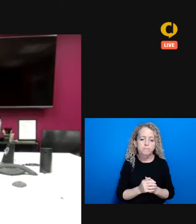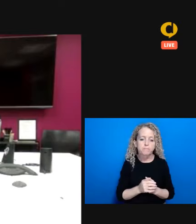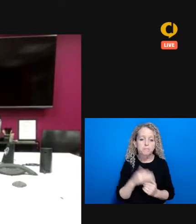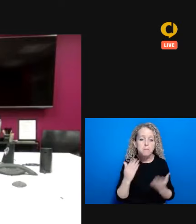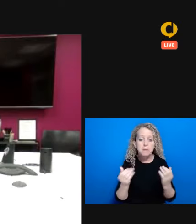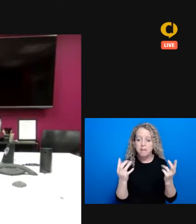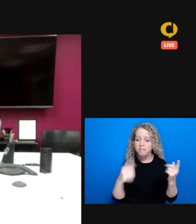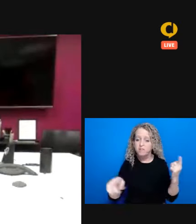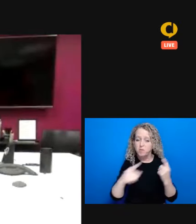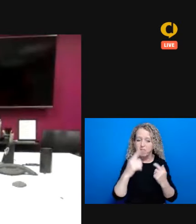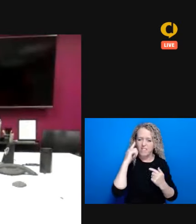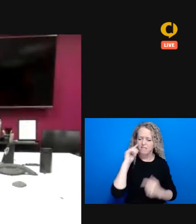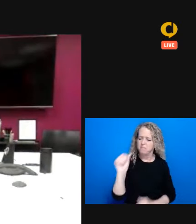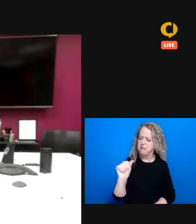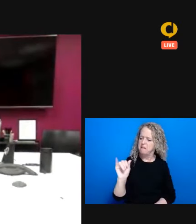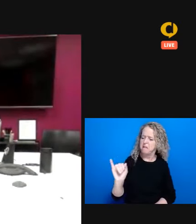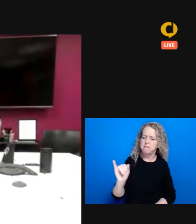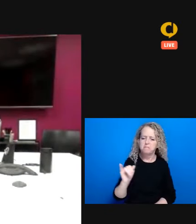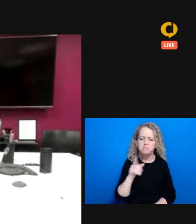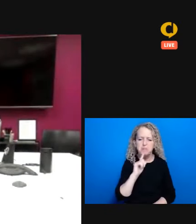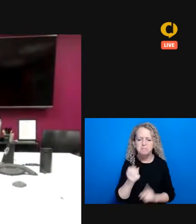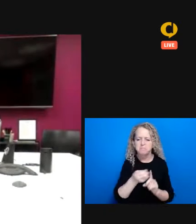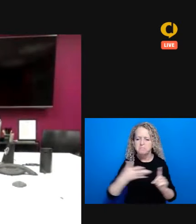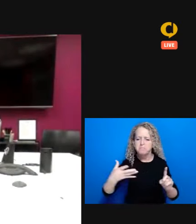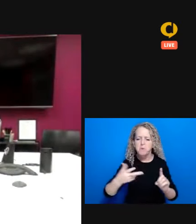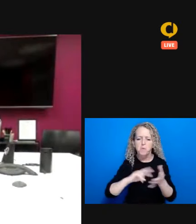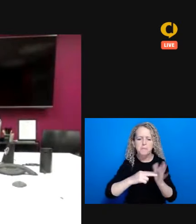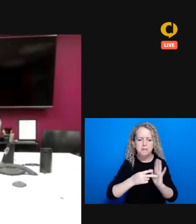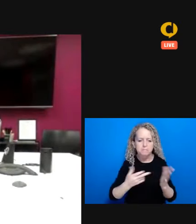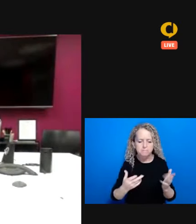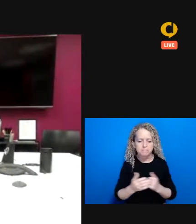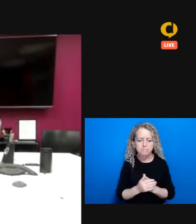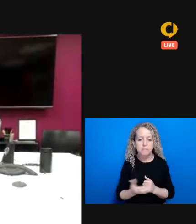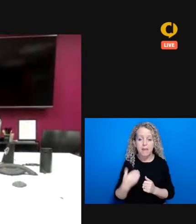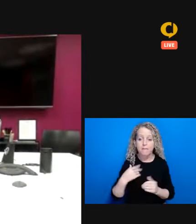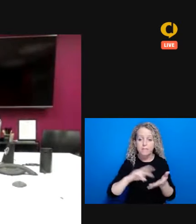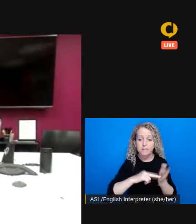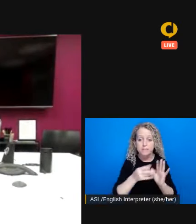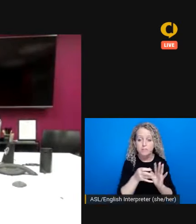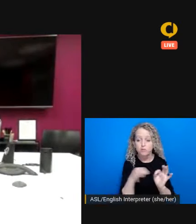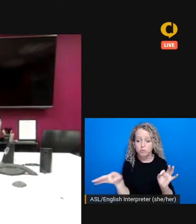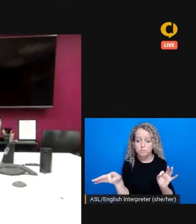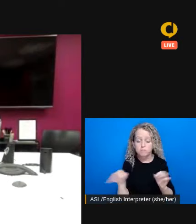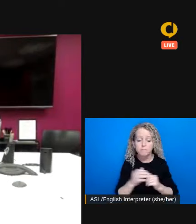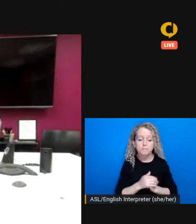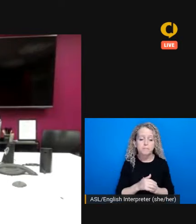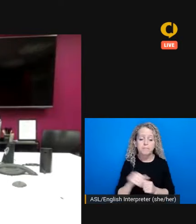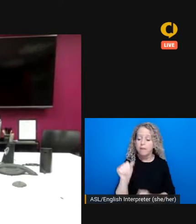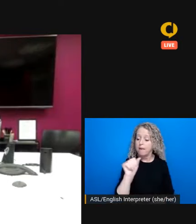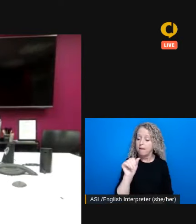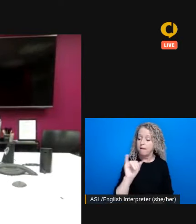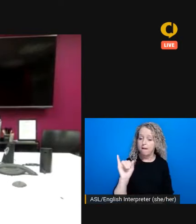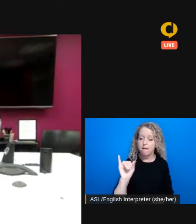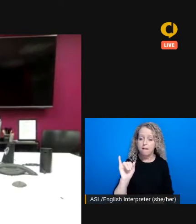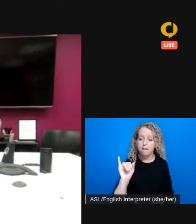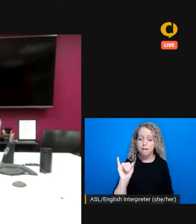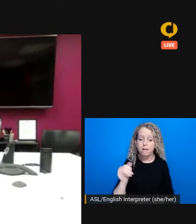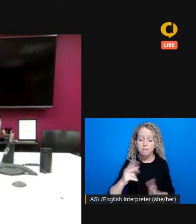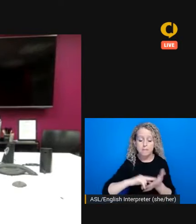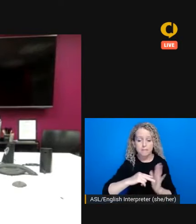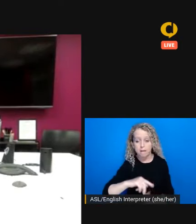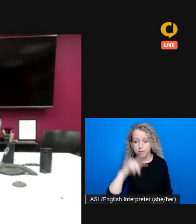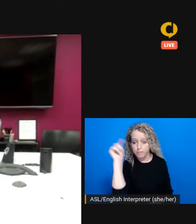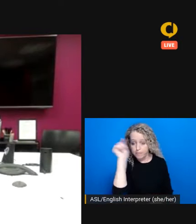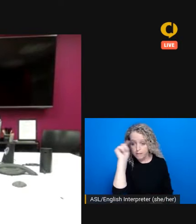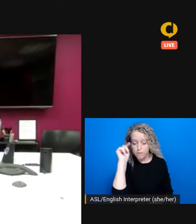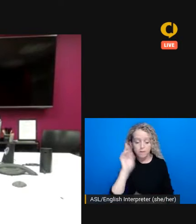what is AI? So we have a definition that we're working with. AI is defined as the theory and development